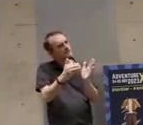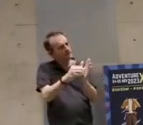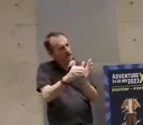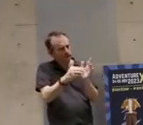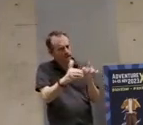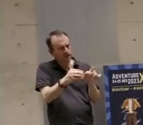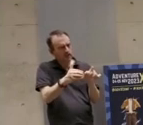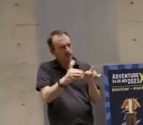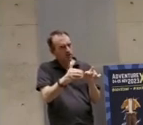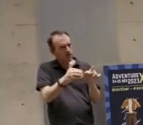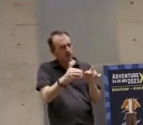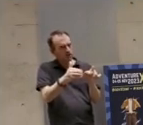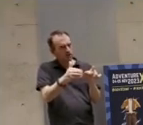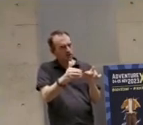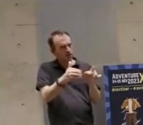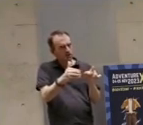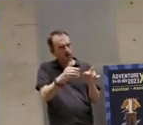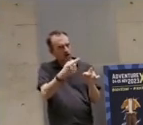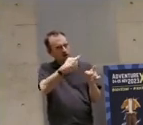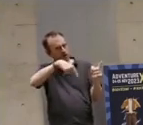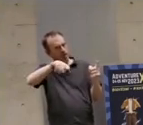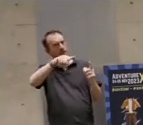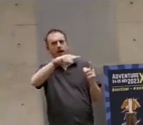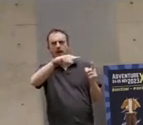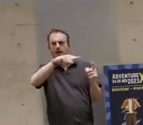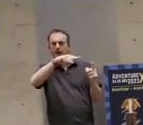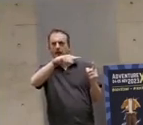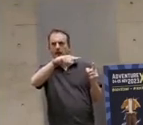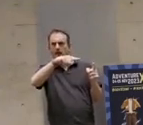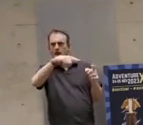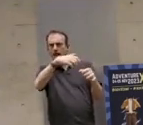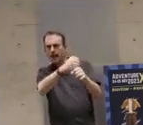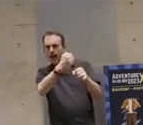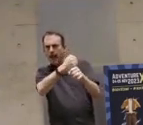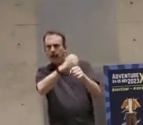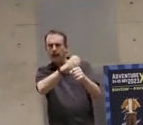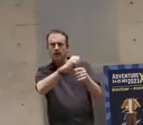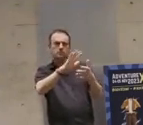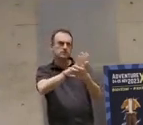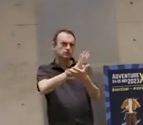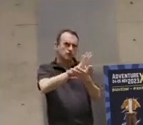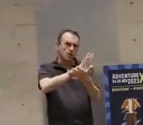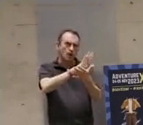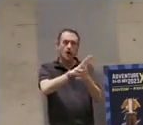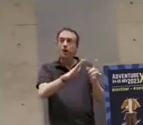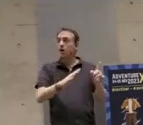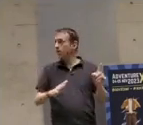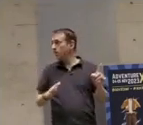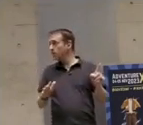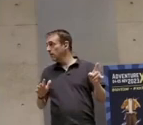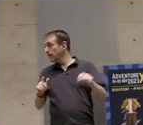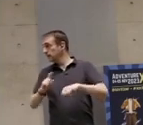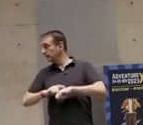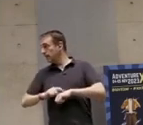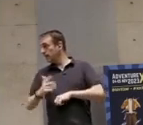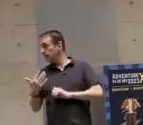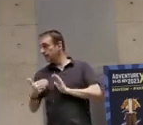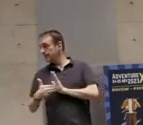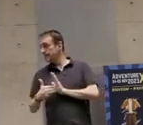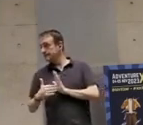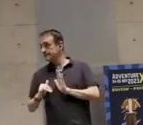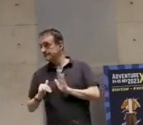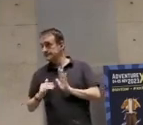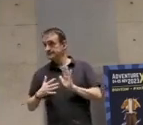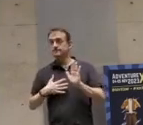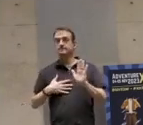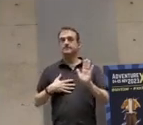different to the rest of us in the terms of... the games, the fact... Oh, 5 minutes left. Ooh. I'm hoping there's going